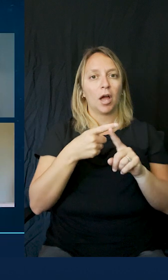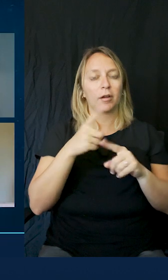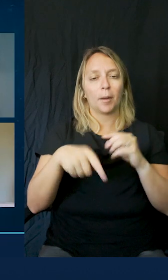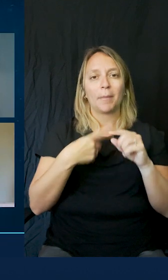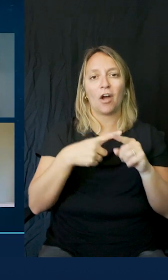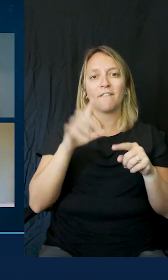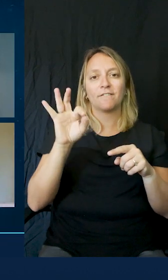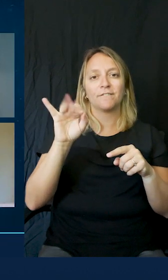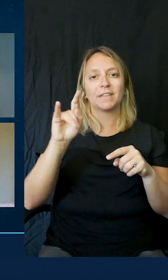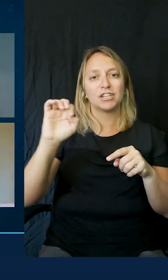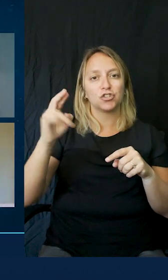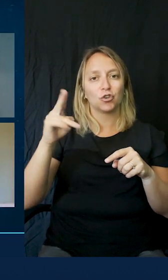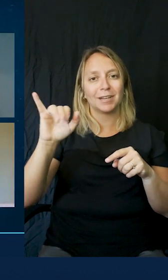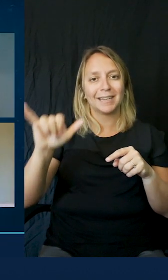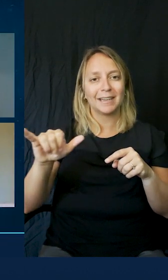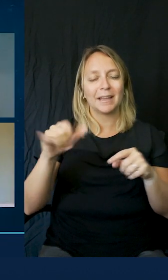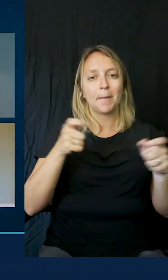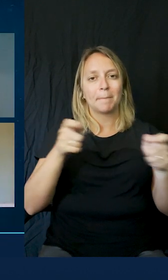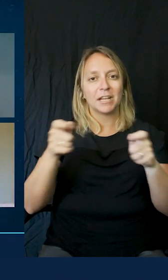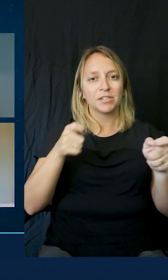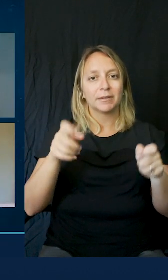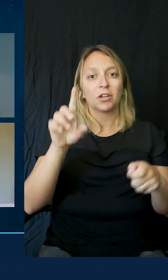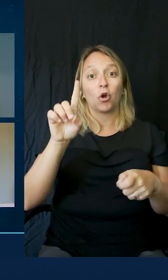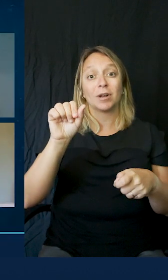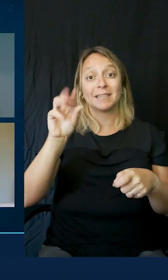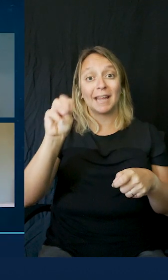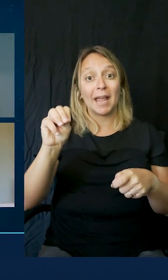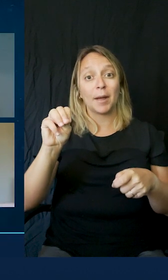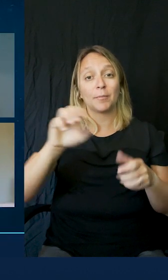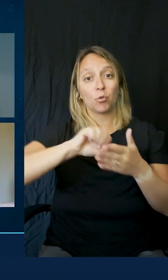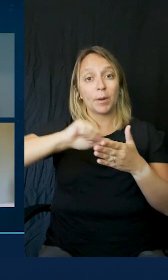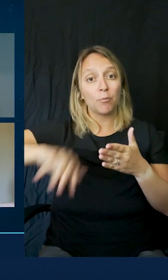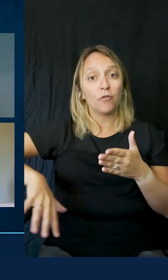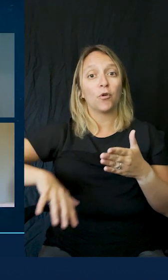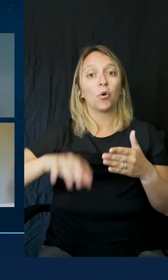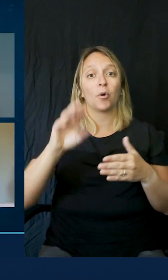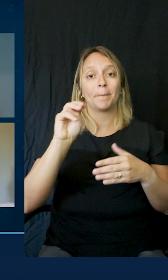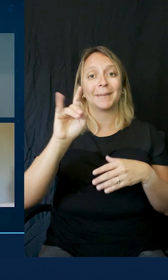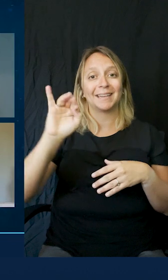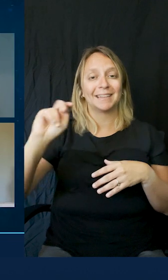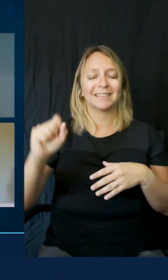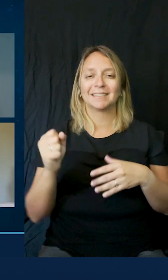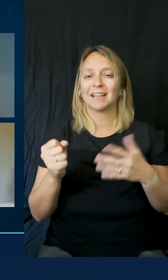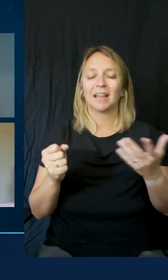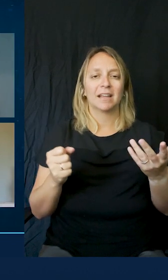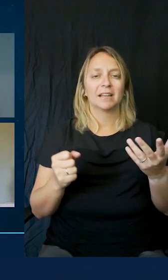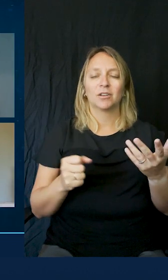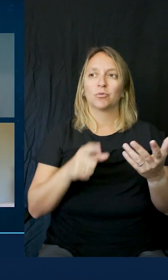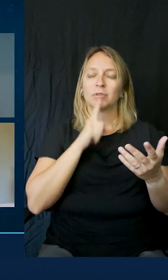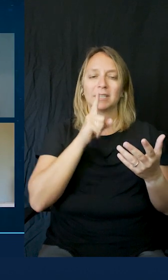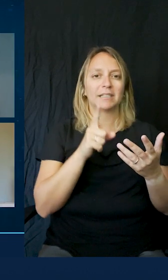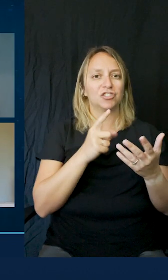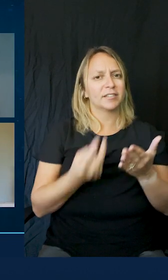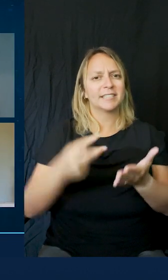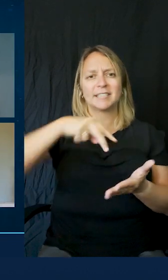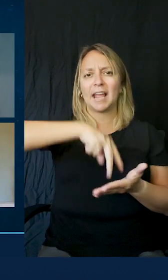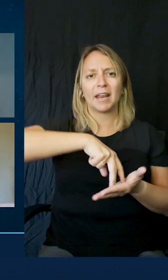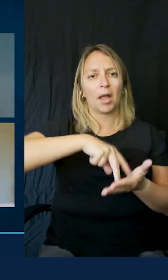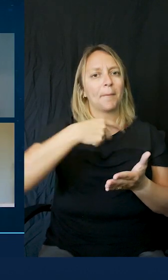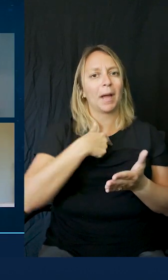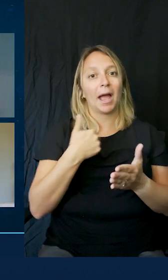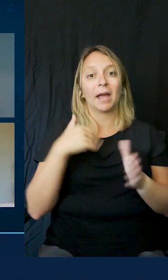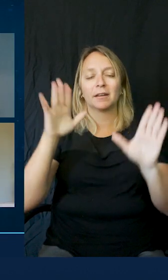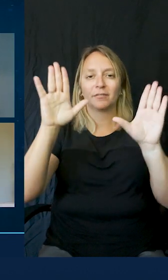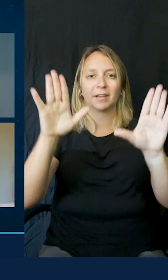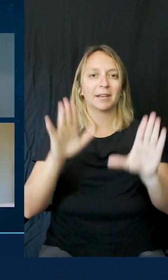meetings. Really learn about the issues and take a stance. I had just a fantastic experience